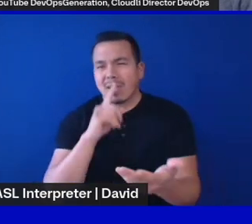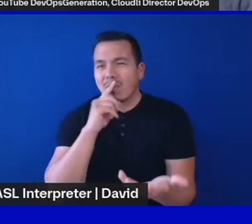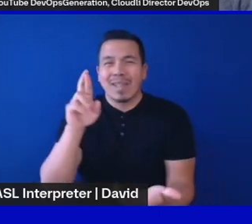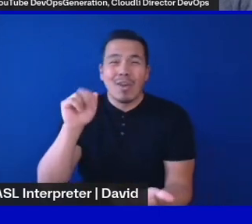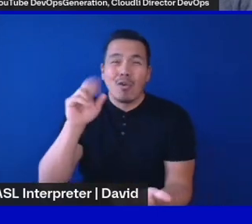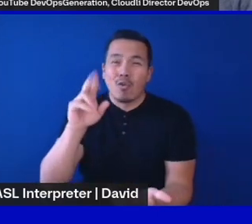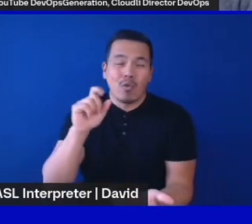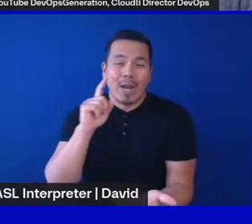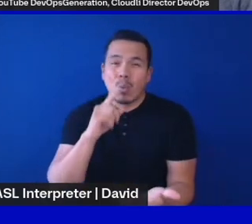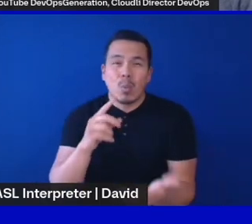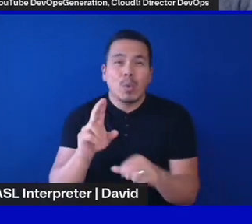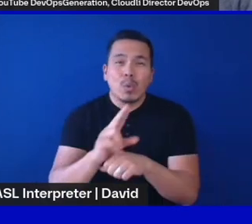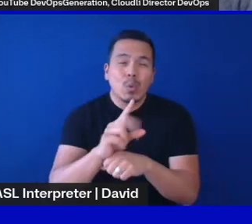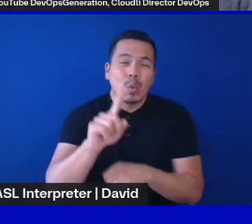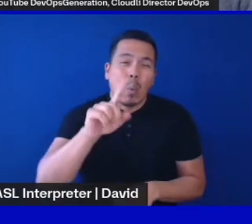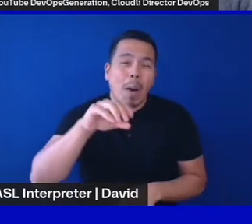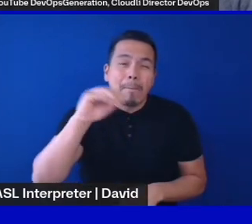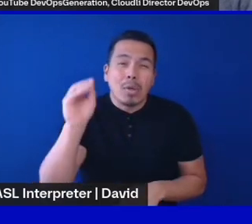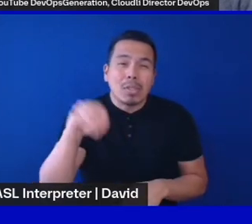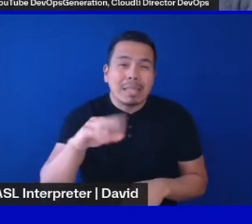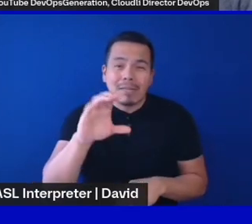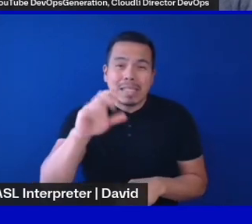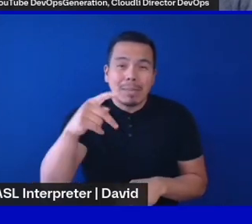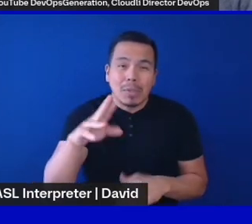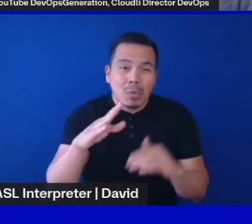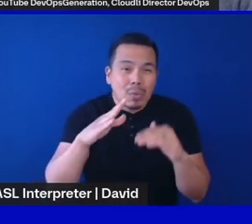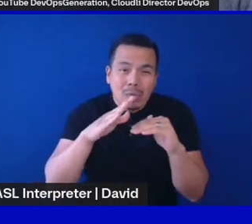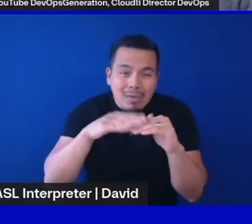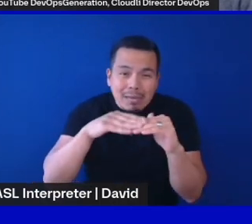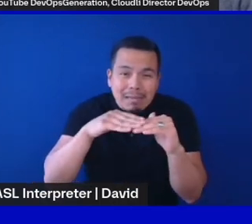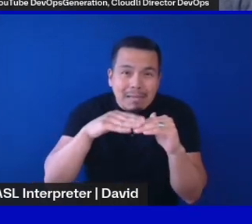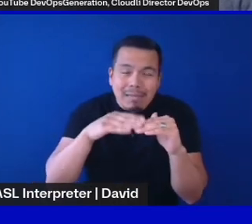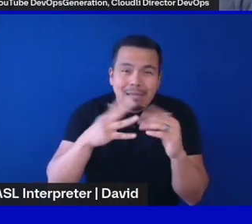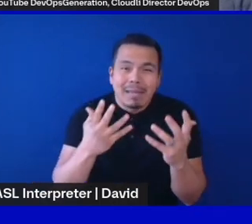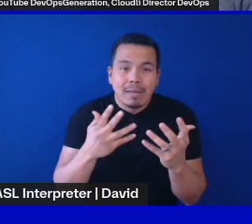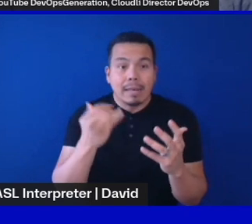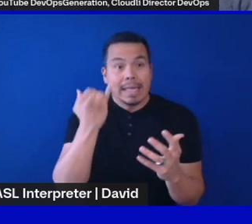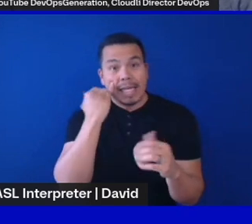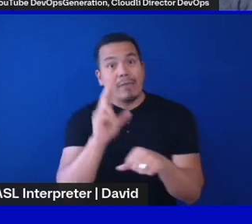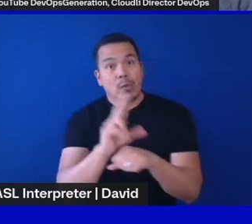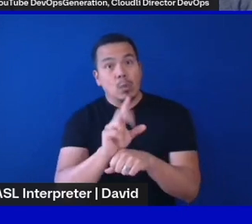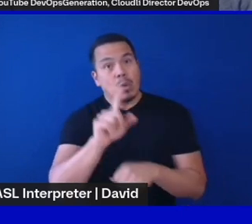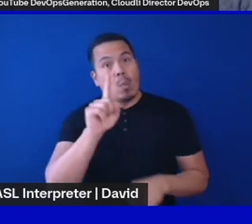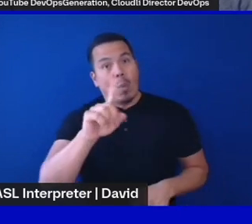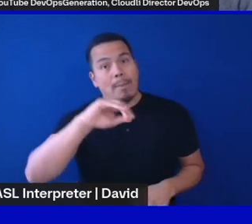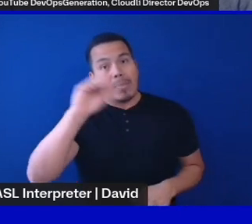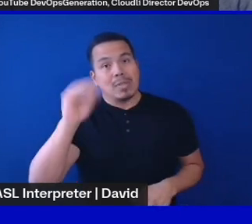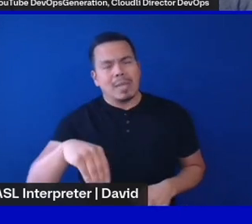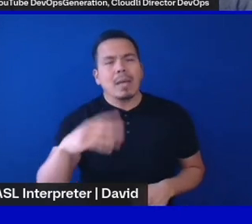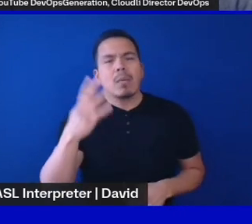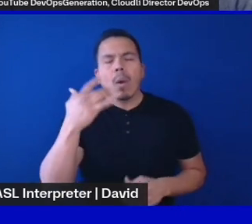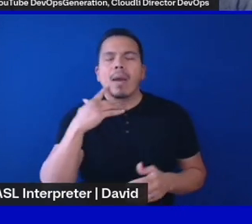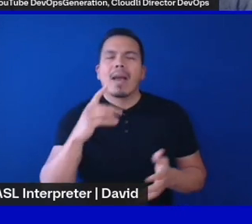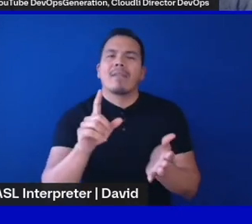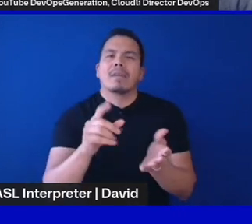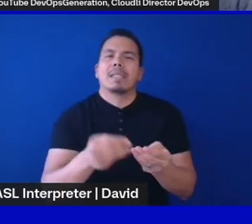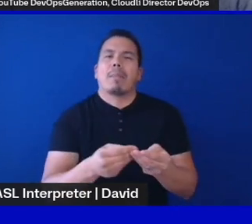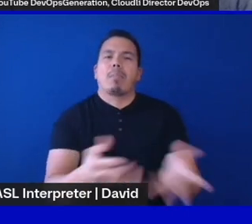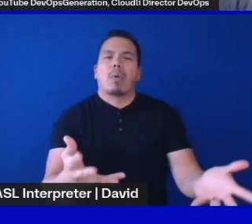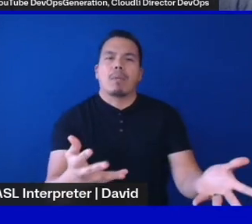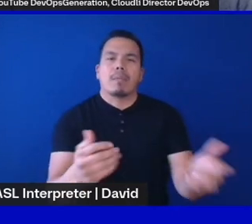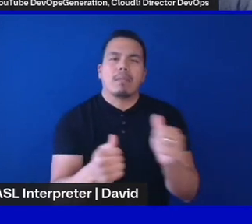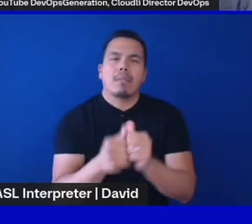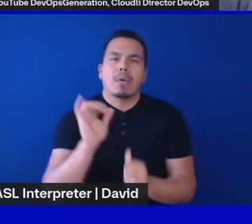than 1% of your CPU. And generally, if it's using more than 1% of the CPU, it's probably because it's doing a deployment, and most of that CPU is going to